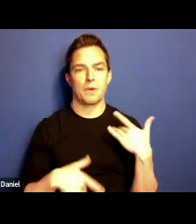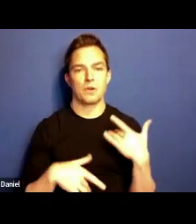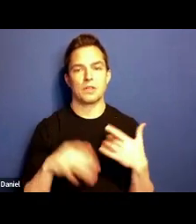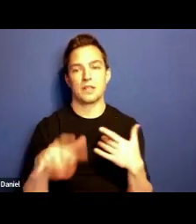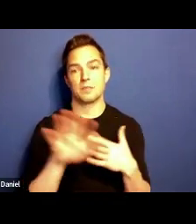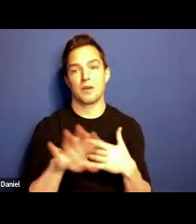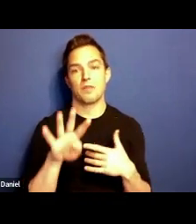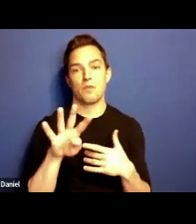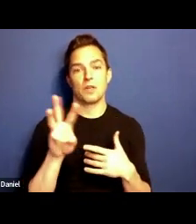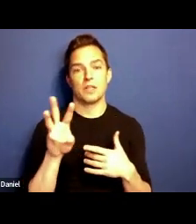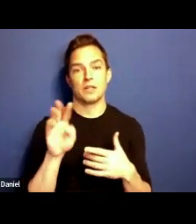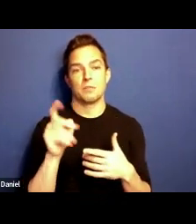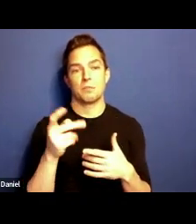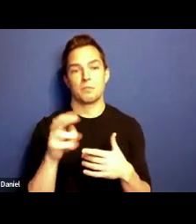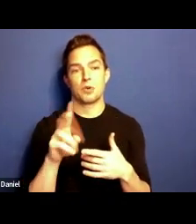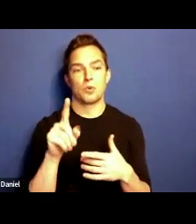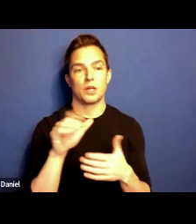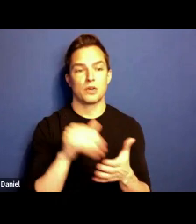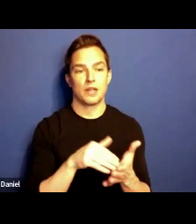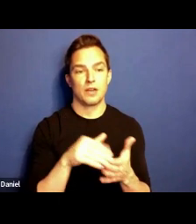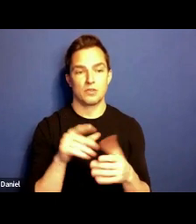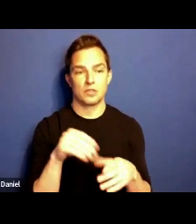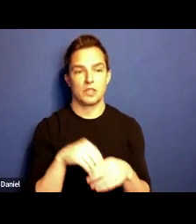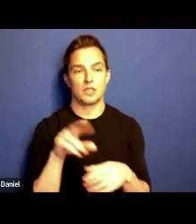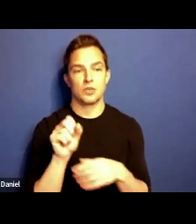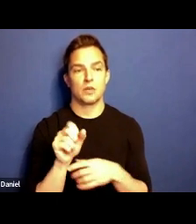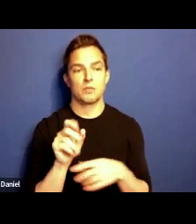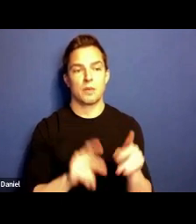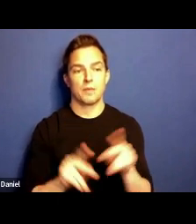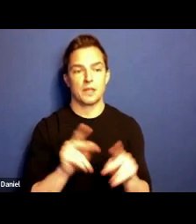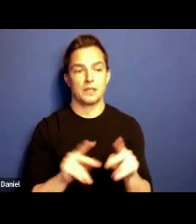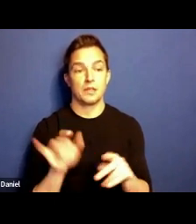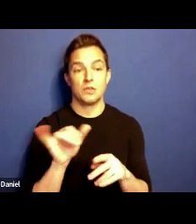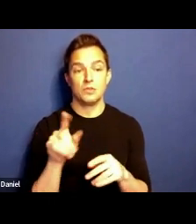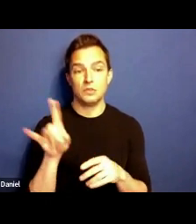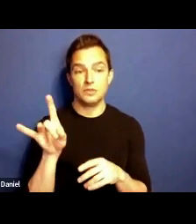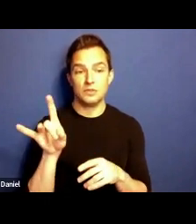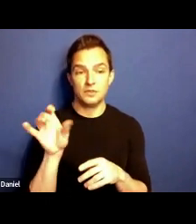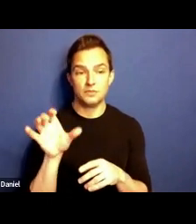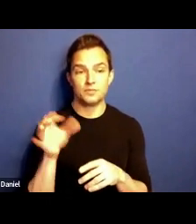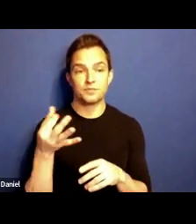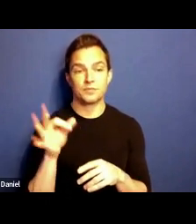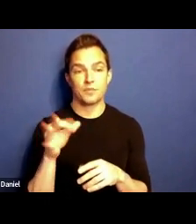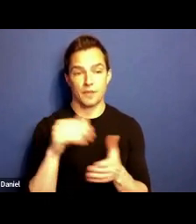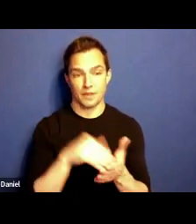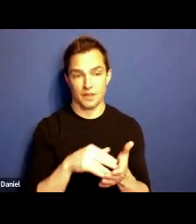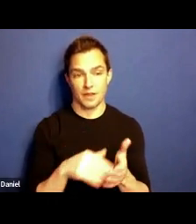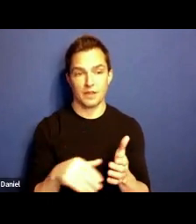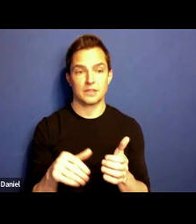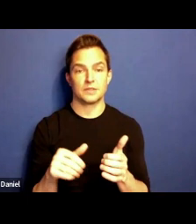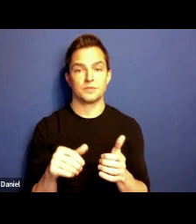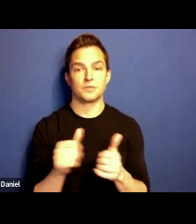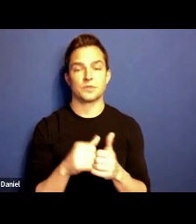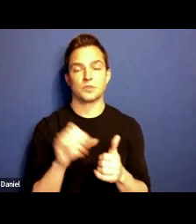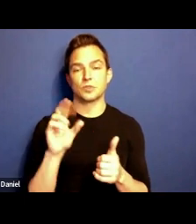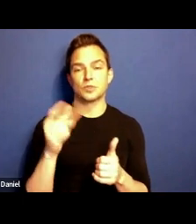per 100,000 US population. There were also over 819,000 people with an organic